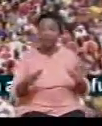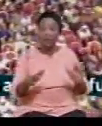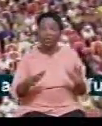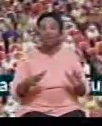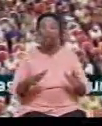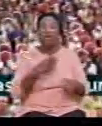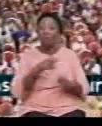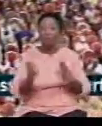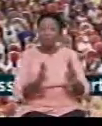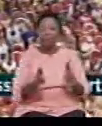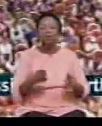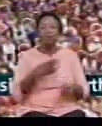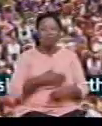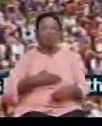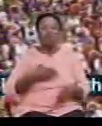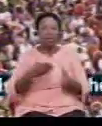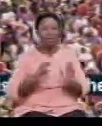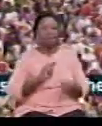let's know.